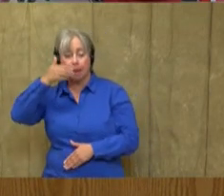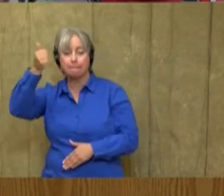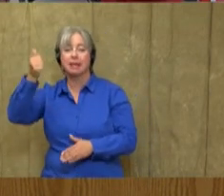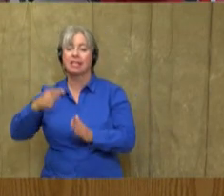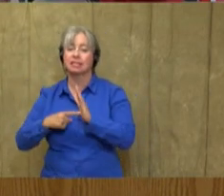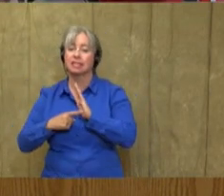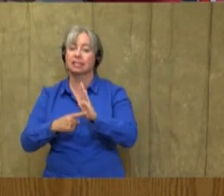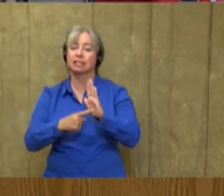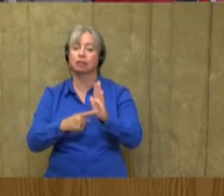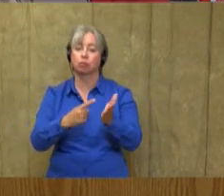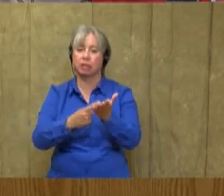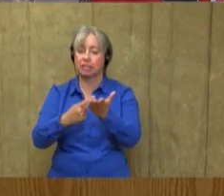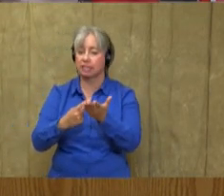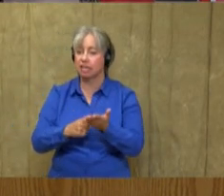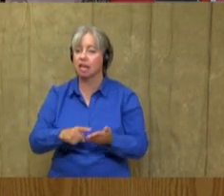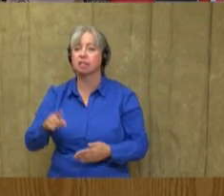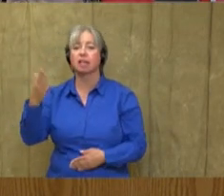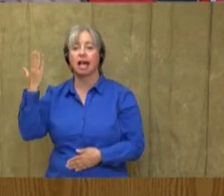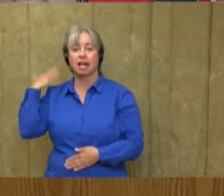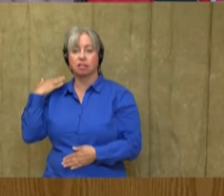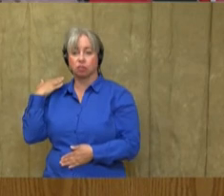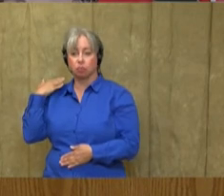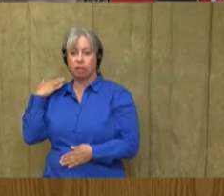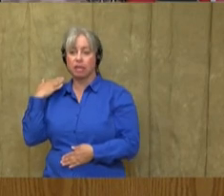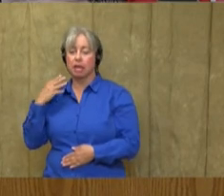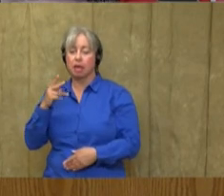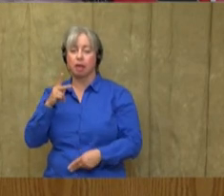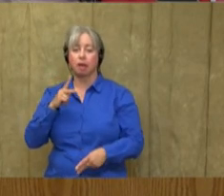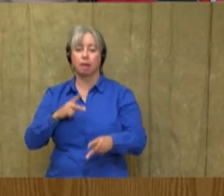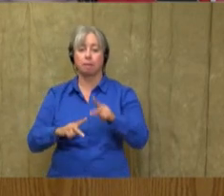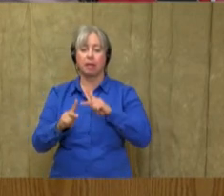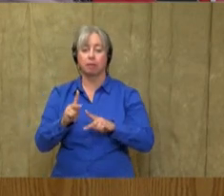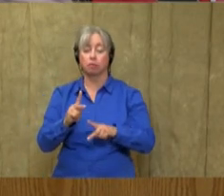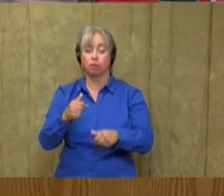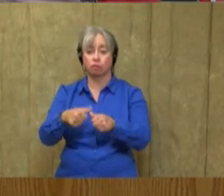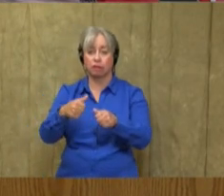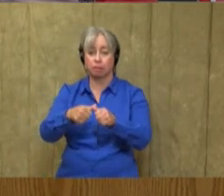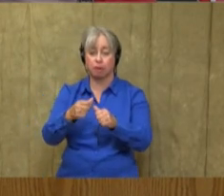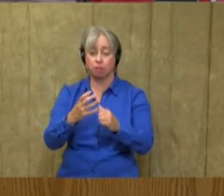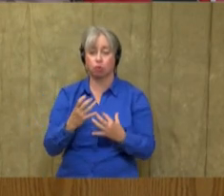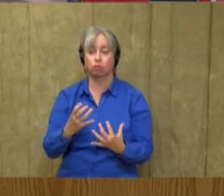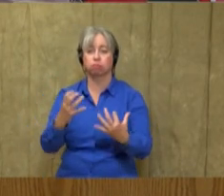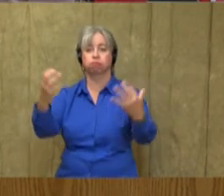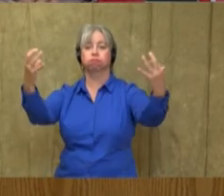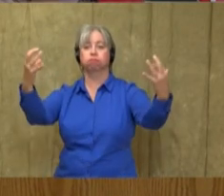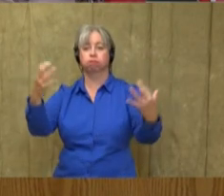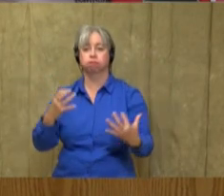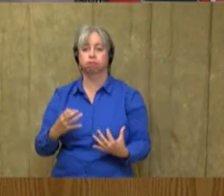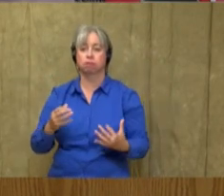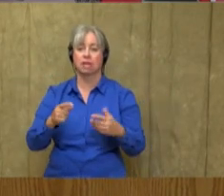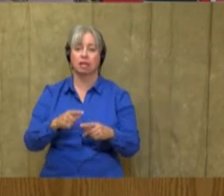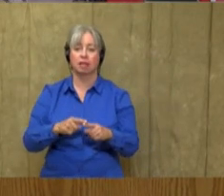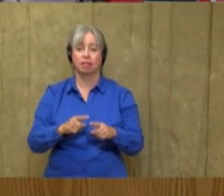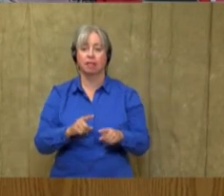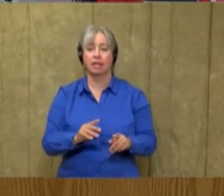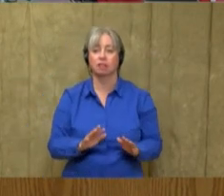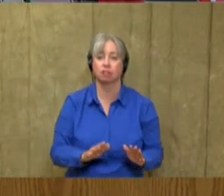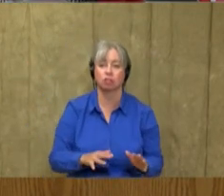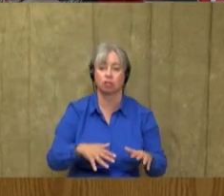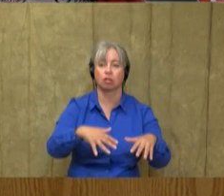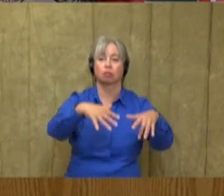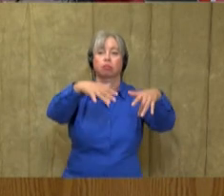we talked about last week, where people are in a stadium, like an athletic stadium, somebody starts the wave